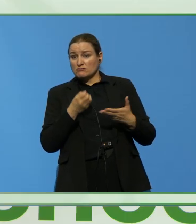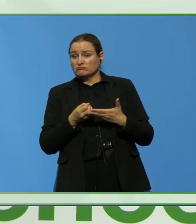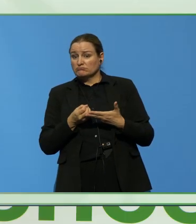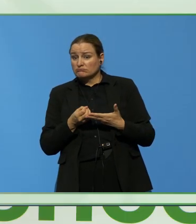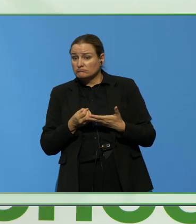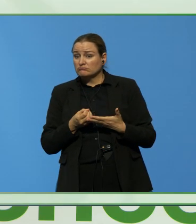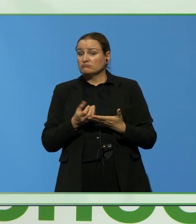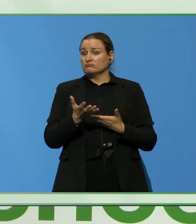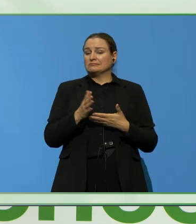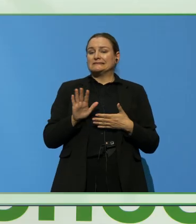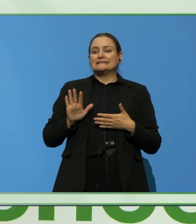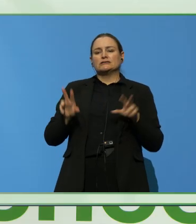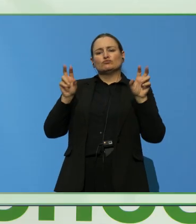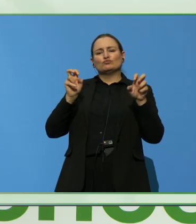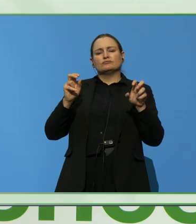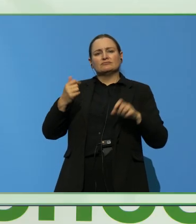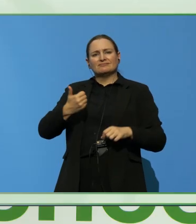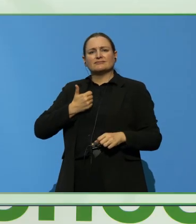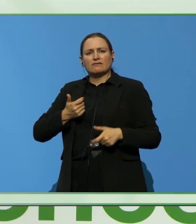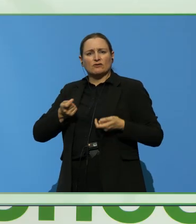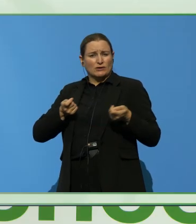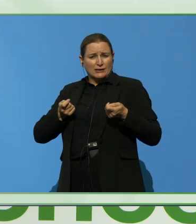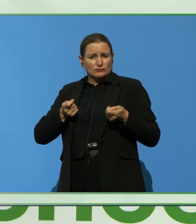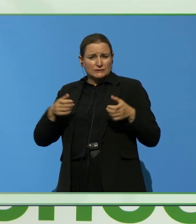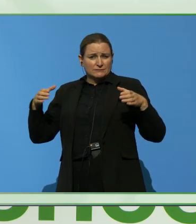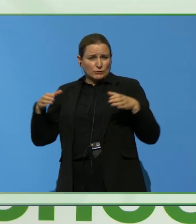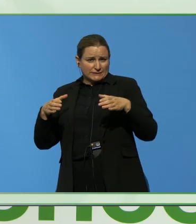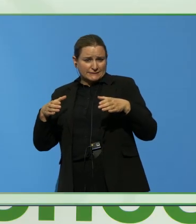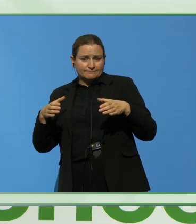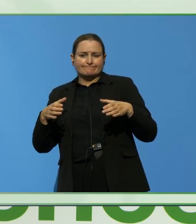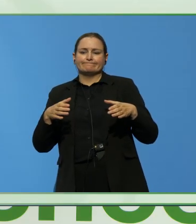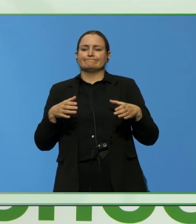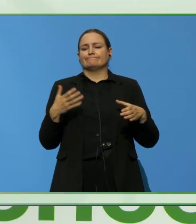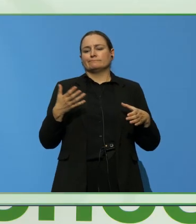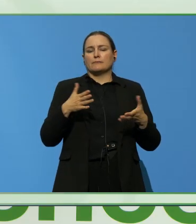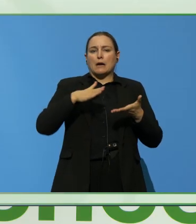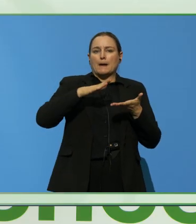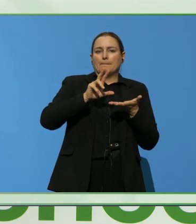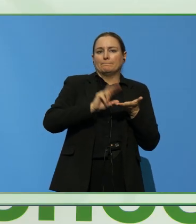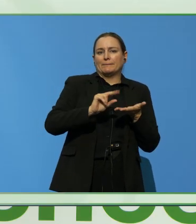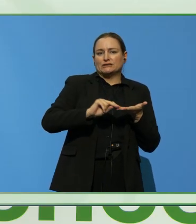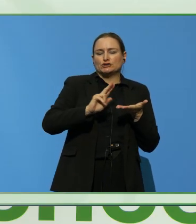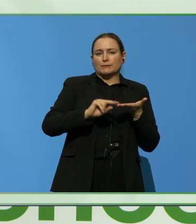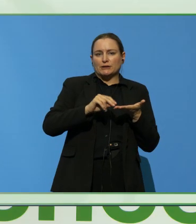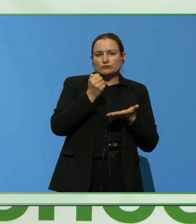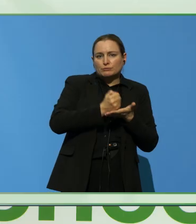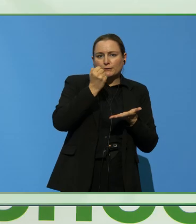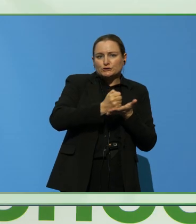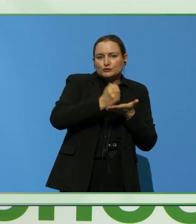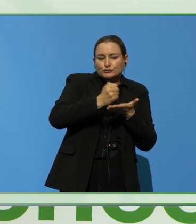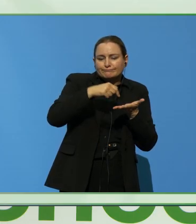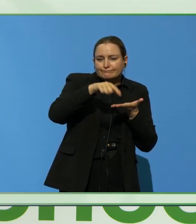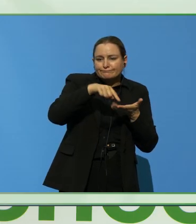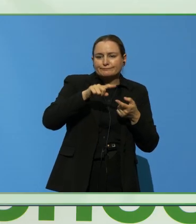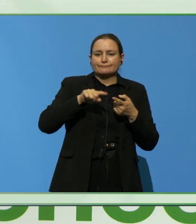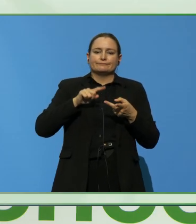sure what you know or have heard about this, so we speak about press councils, publishing regulators, media ombudspersons, and